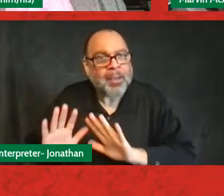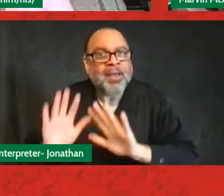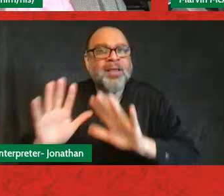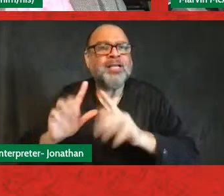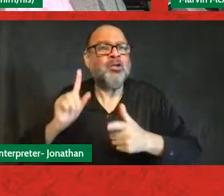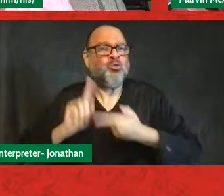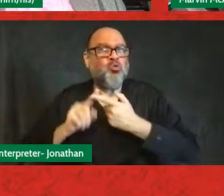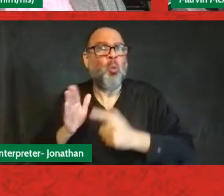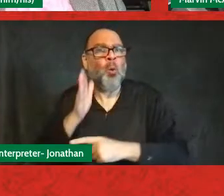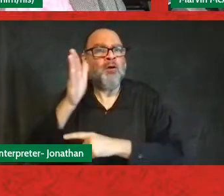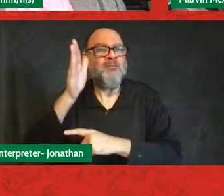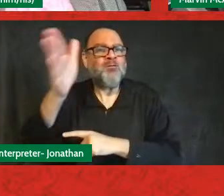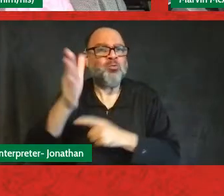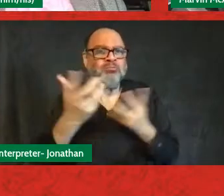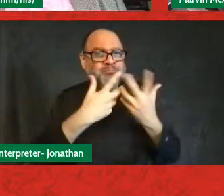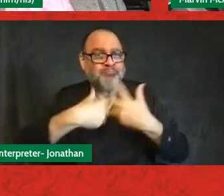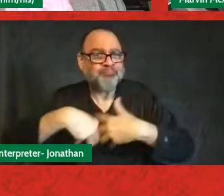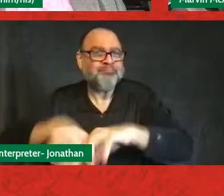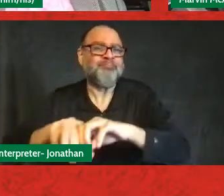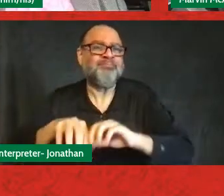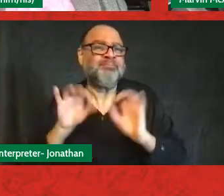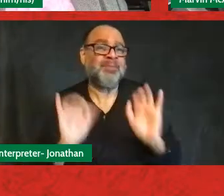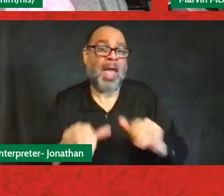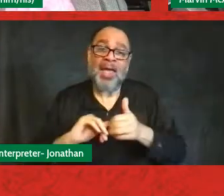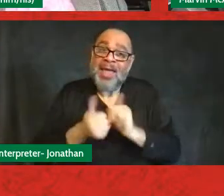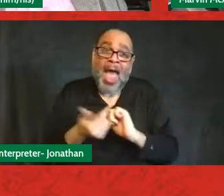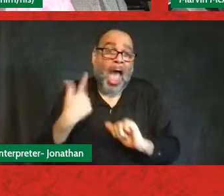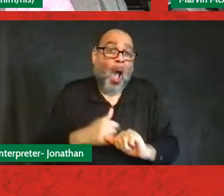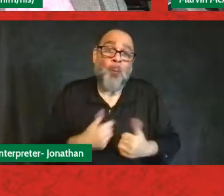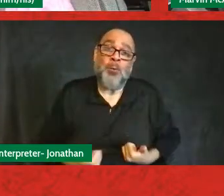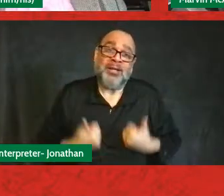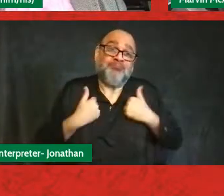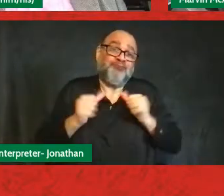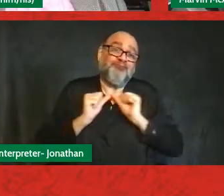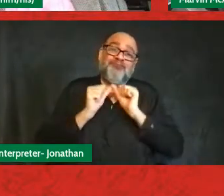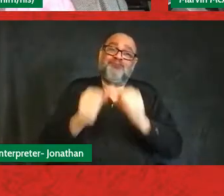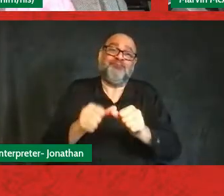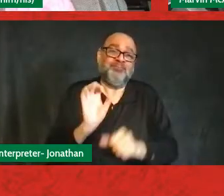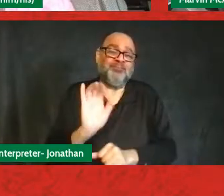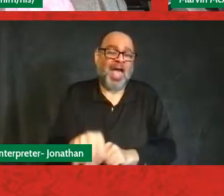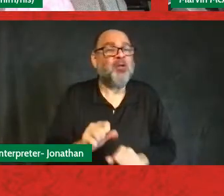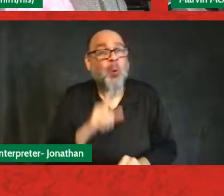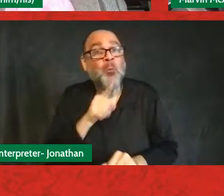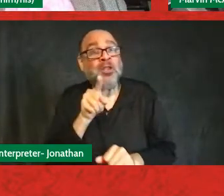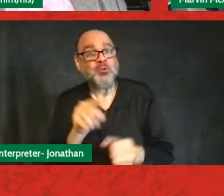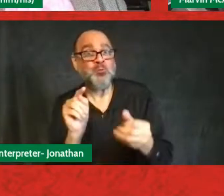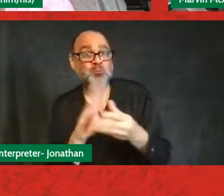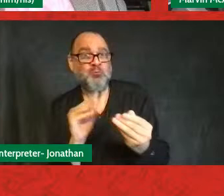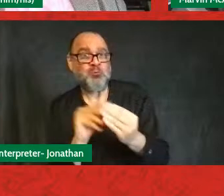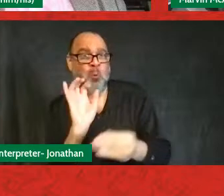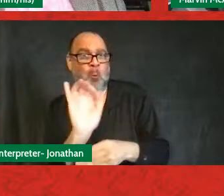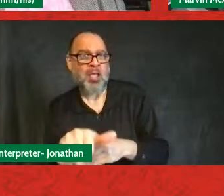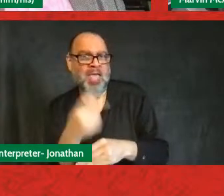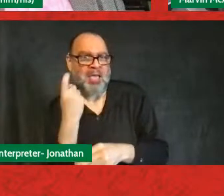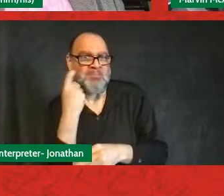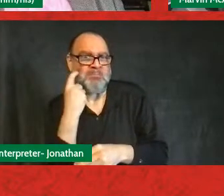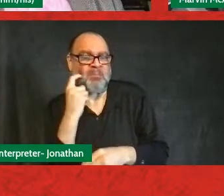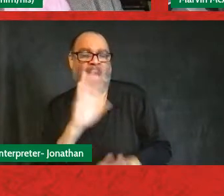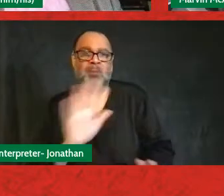future in mm-hmm. Sankofa method. So, mm-hmm. you know, it warms my heart to hear you talk about those things. Well, you know, it warms mine too, because